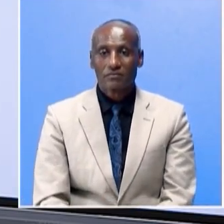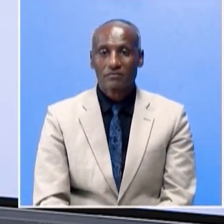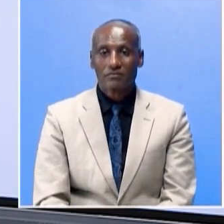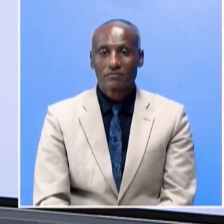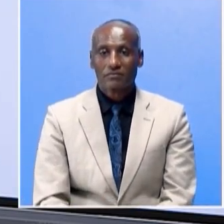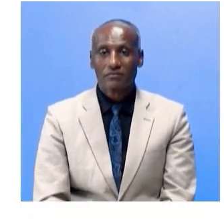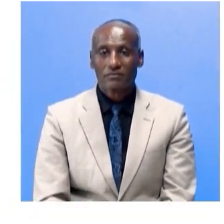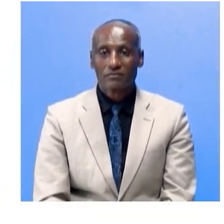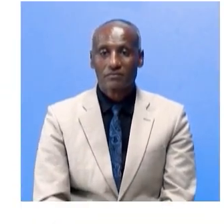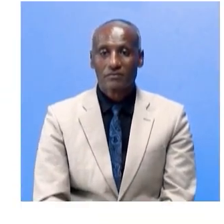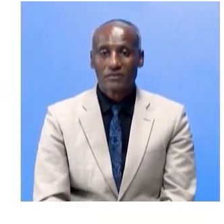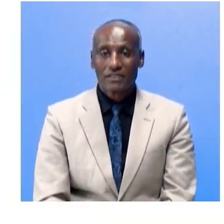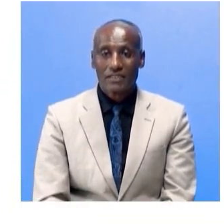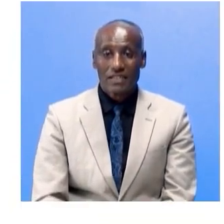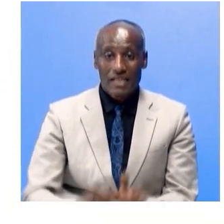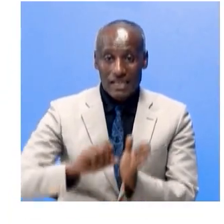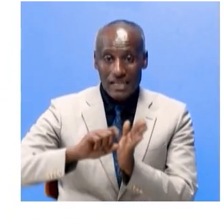start from can.